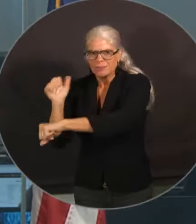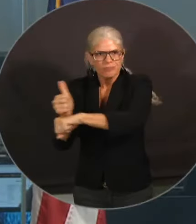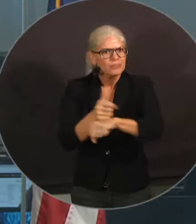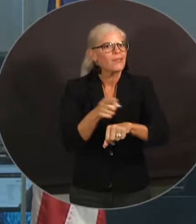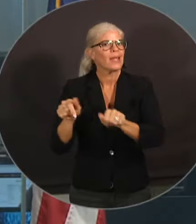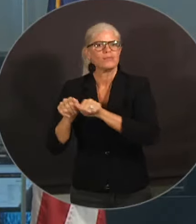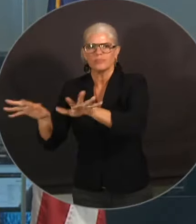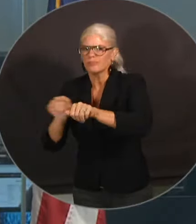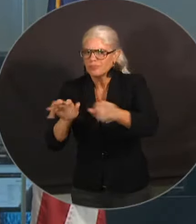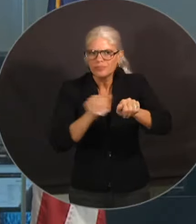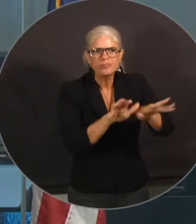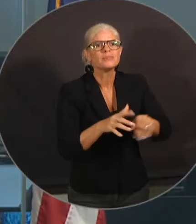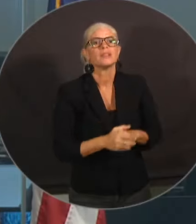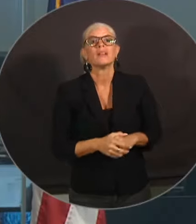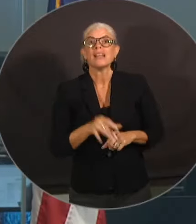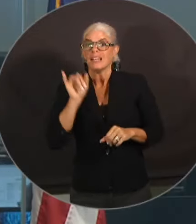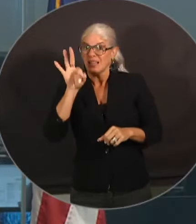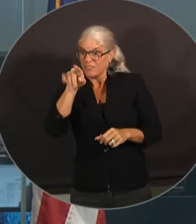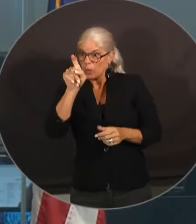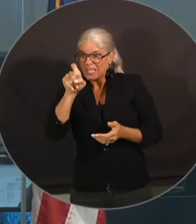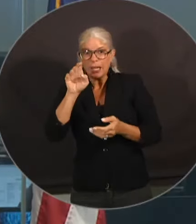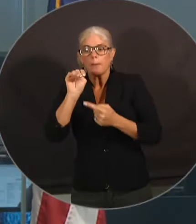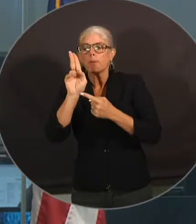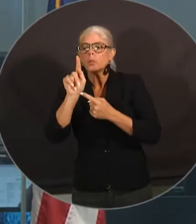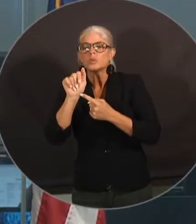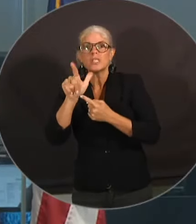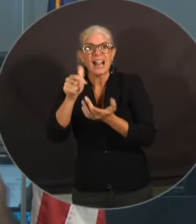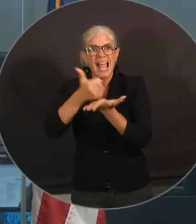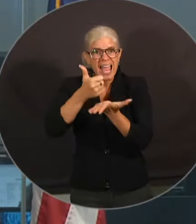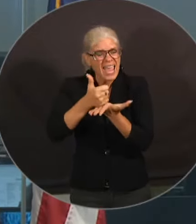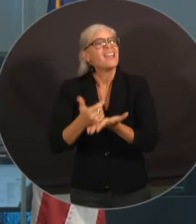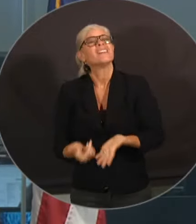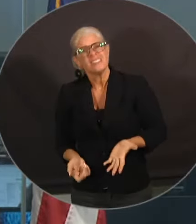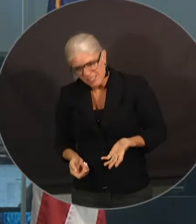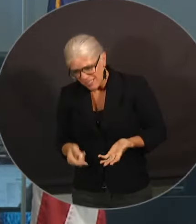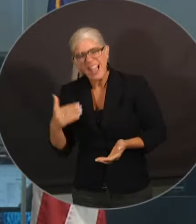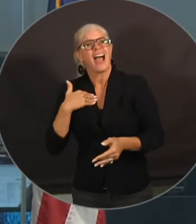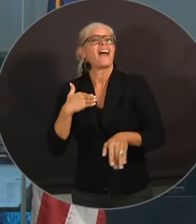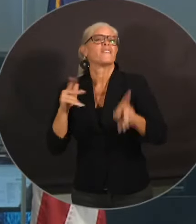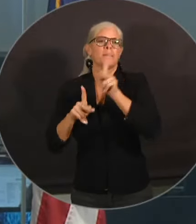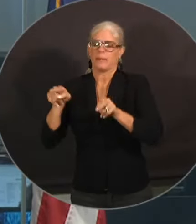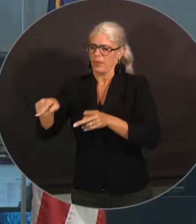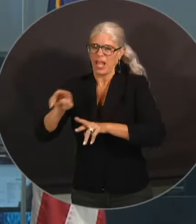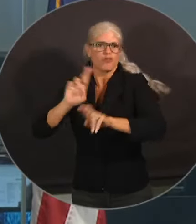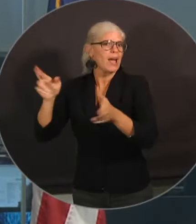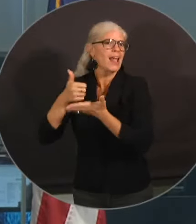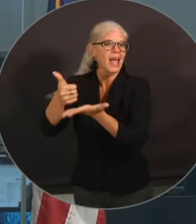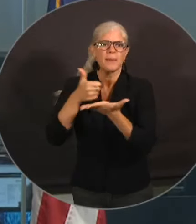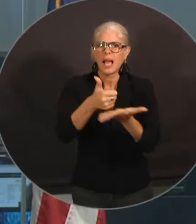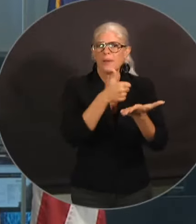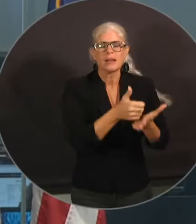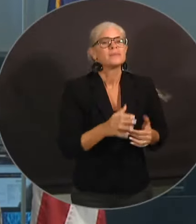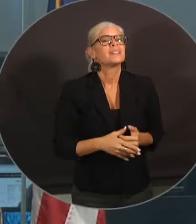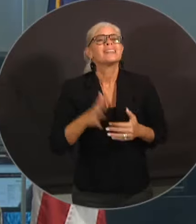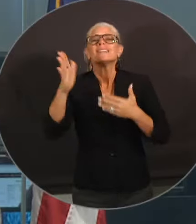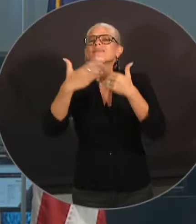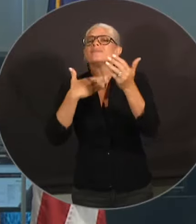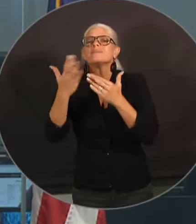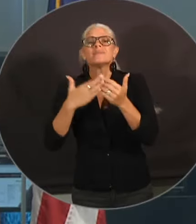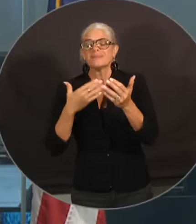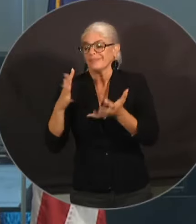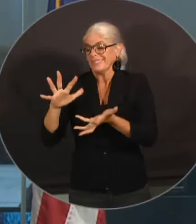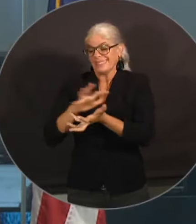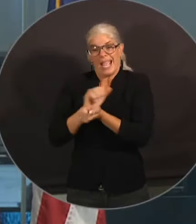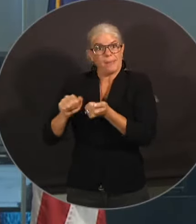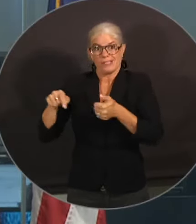to the mutual aid, take it. We want to be helpful at the state level to be able to help you do that. Whatever damage this brings, if we're